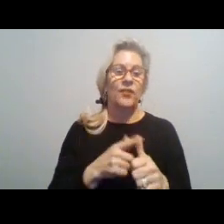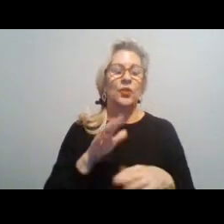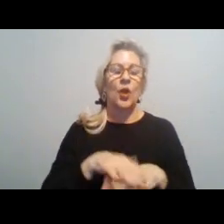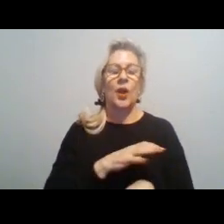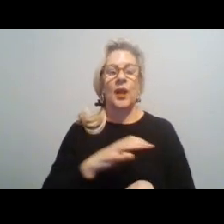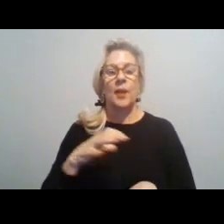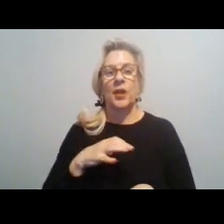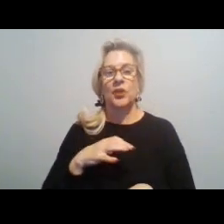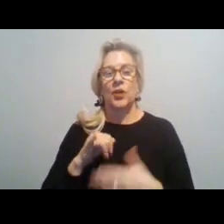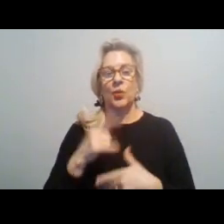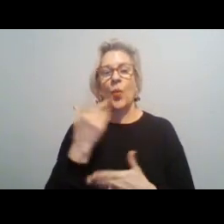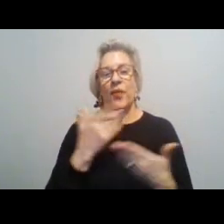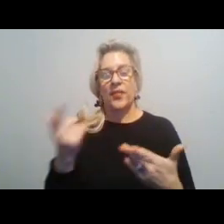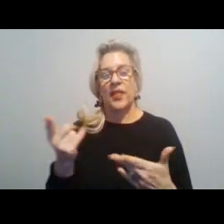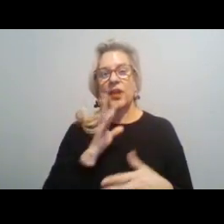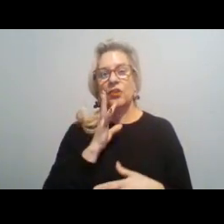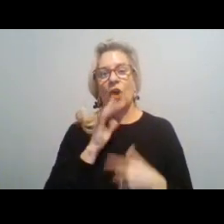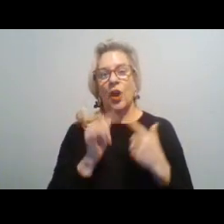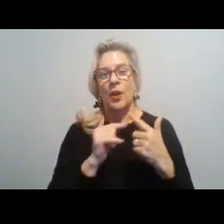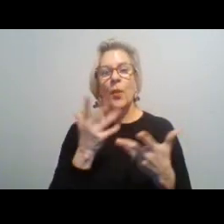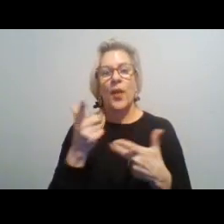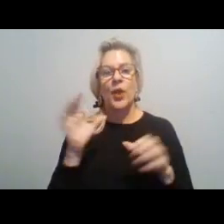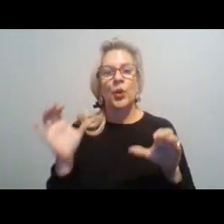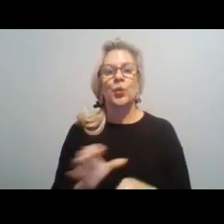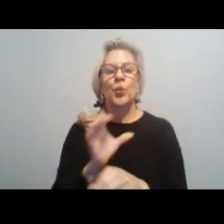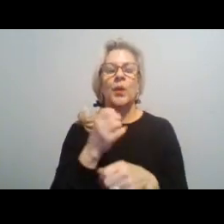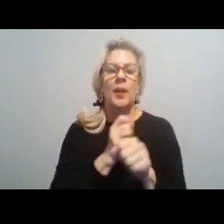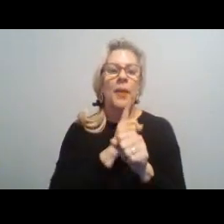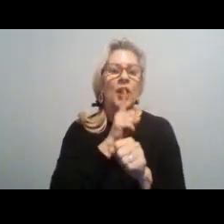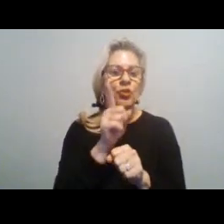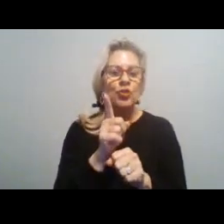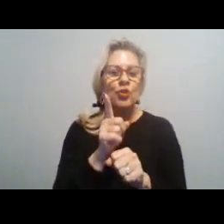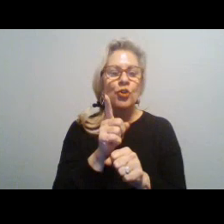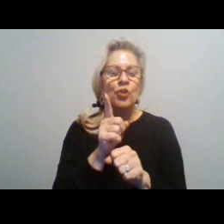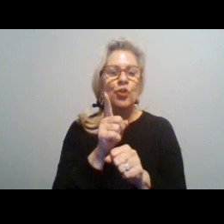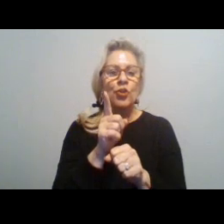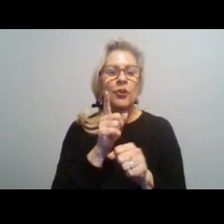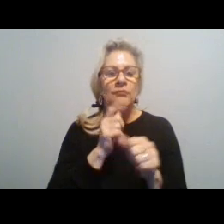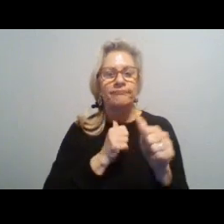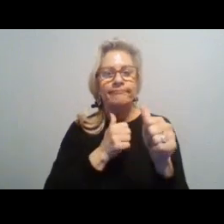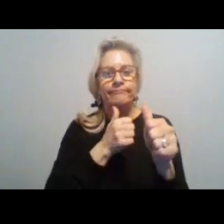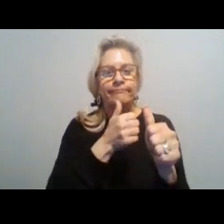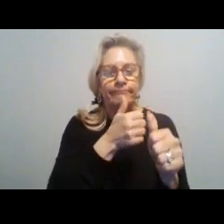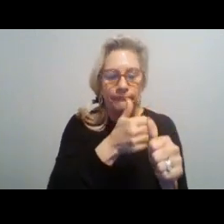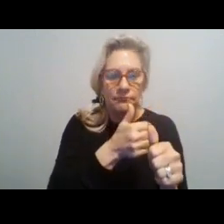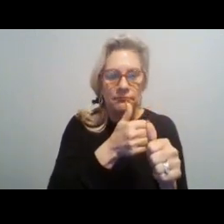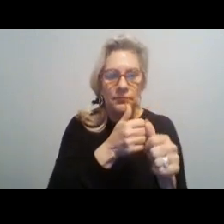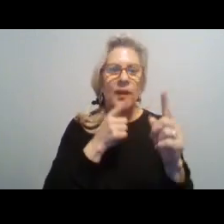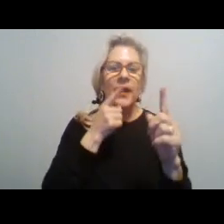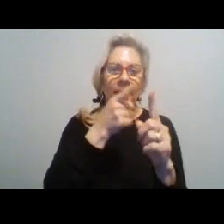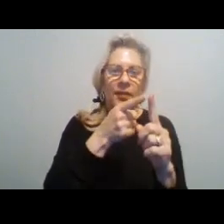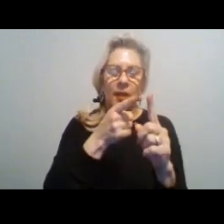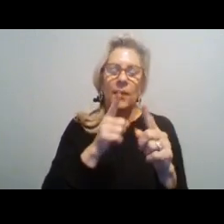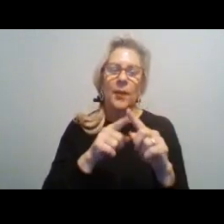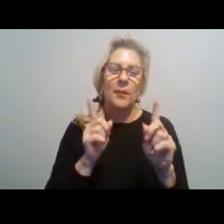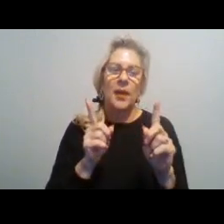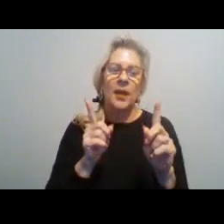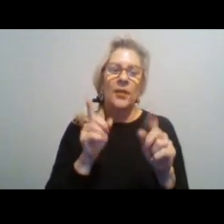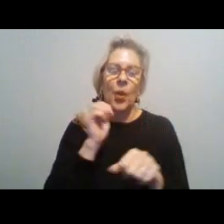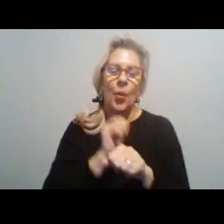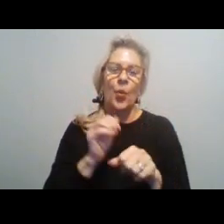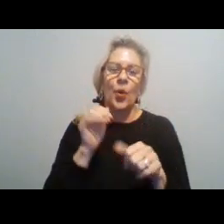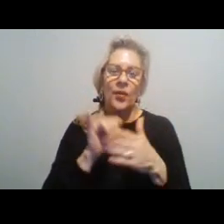one of the things I talked about is what are we doing to make sure that the people that didn't quite get there can get there. And the work you're